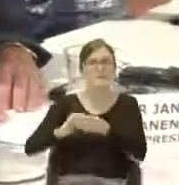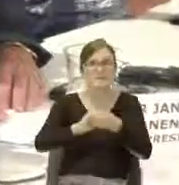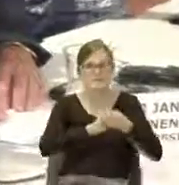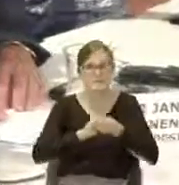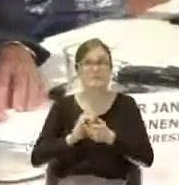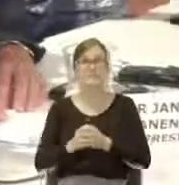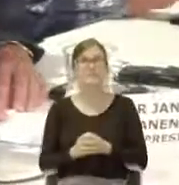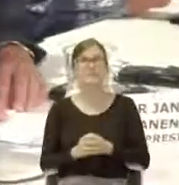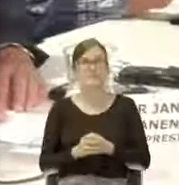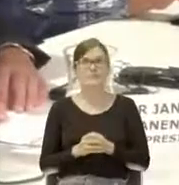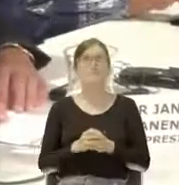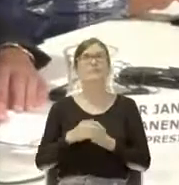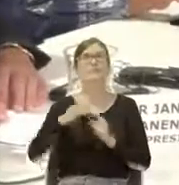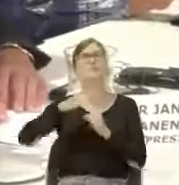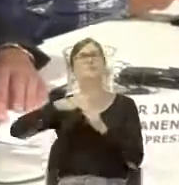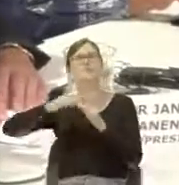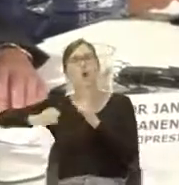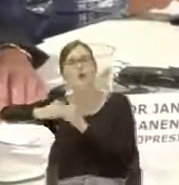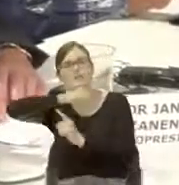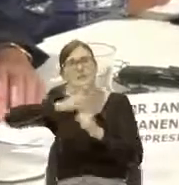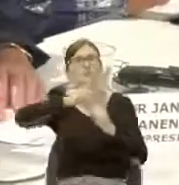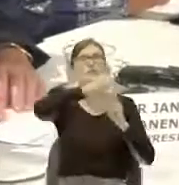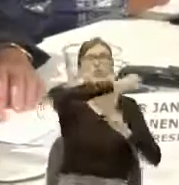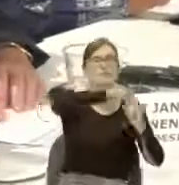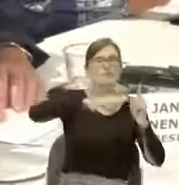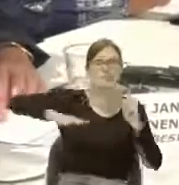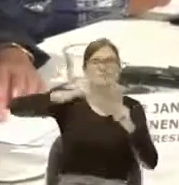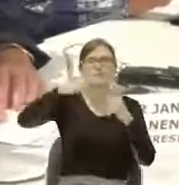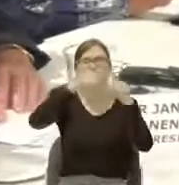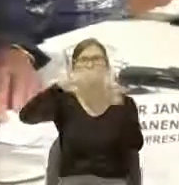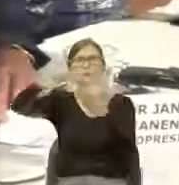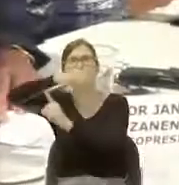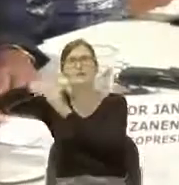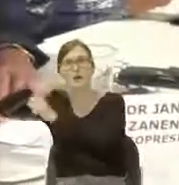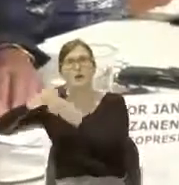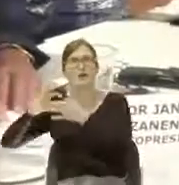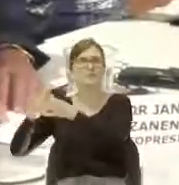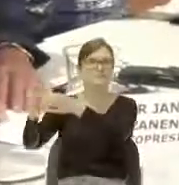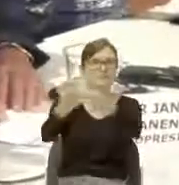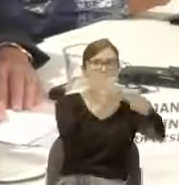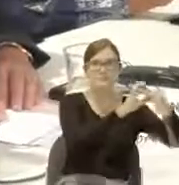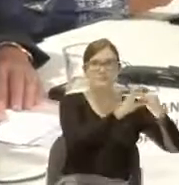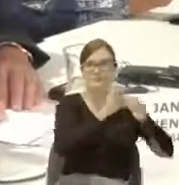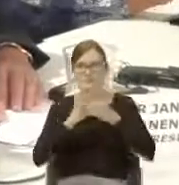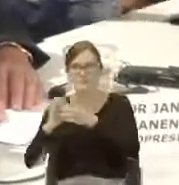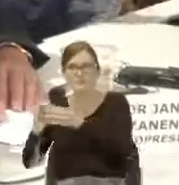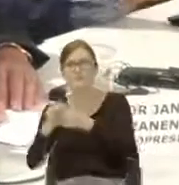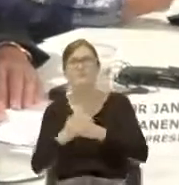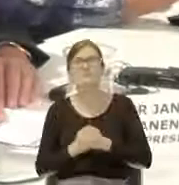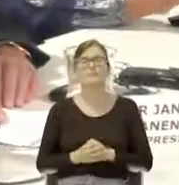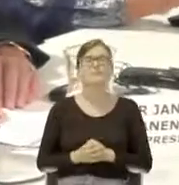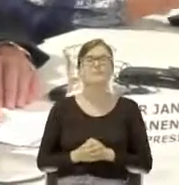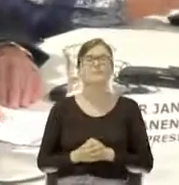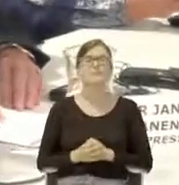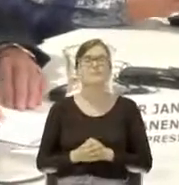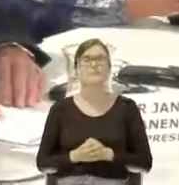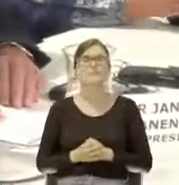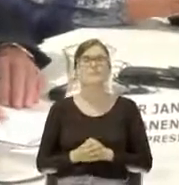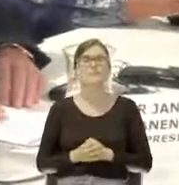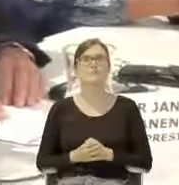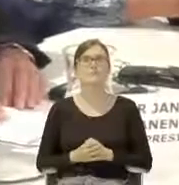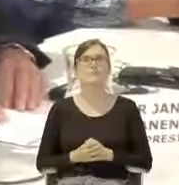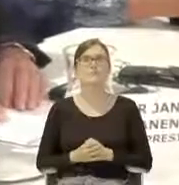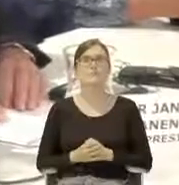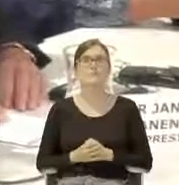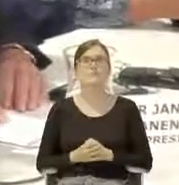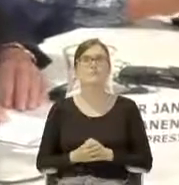value the actions of local and regional governments as first respondents in crisis. Local